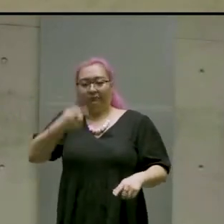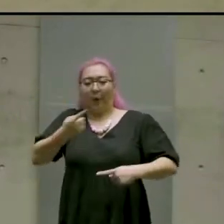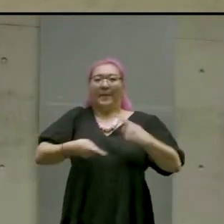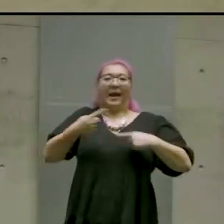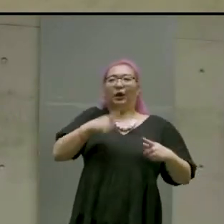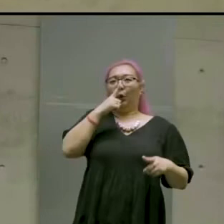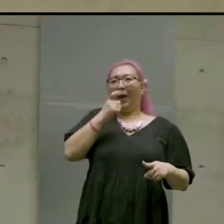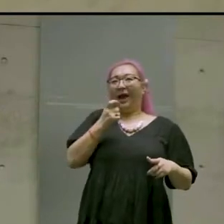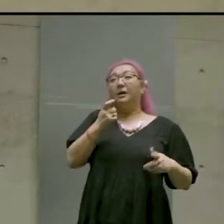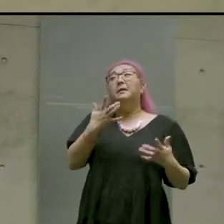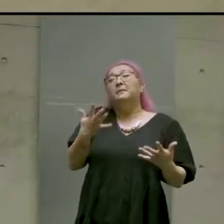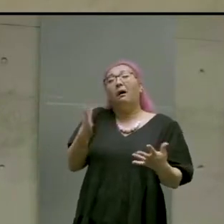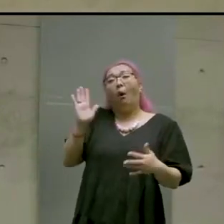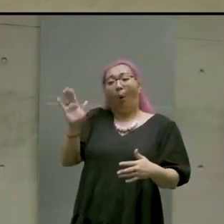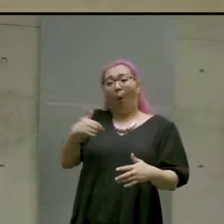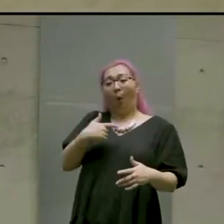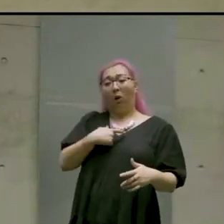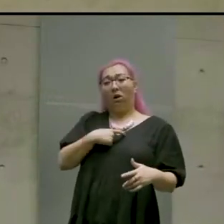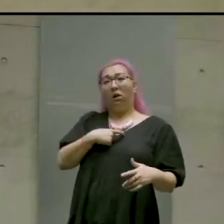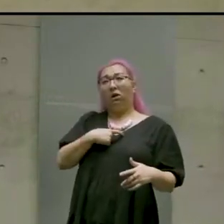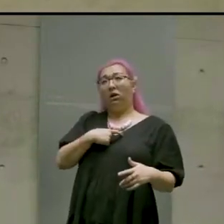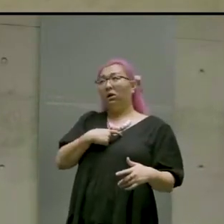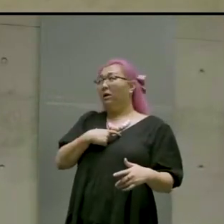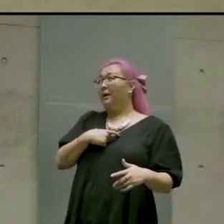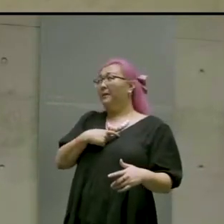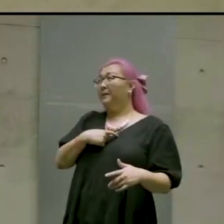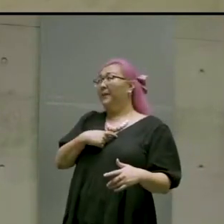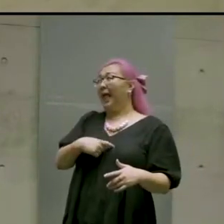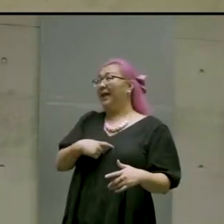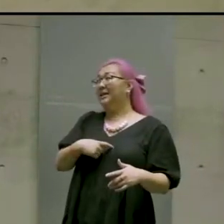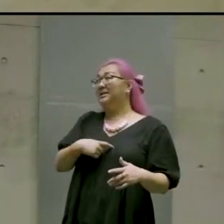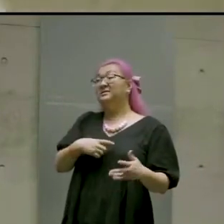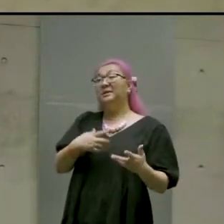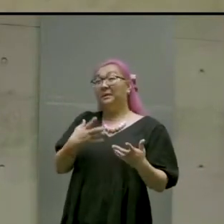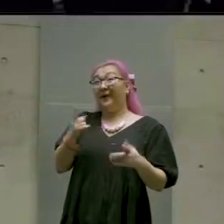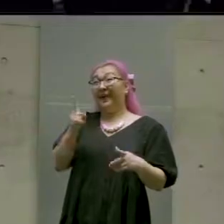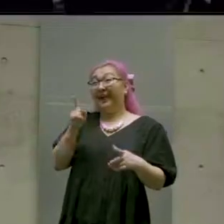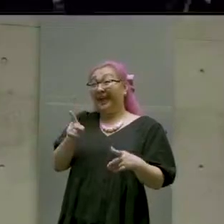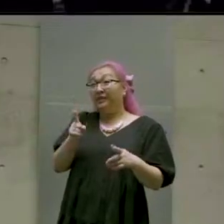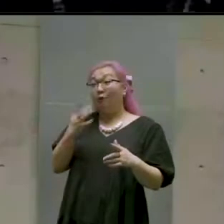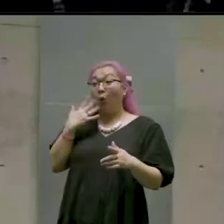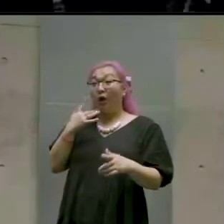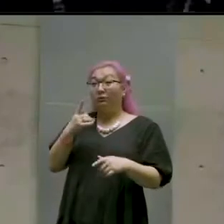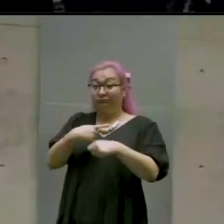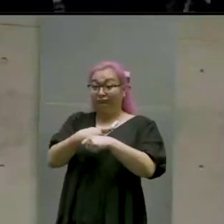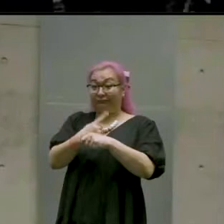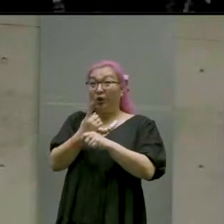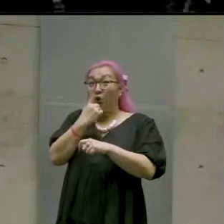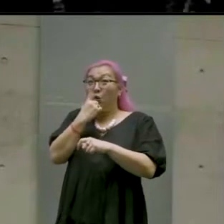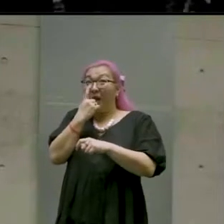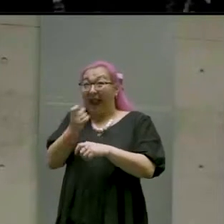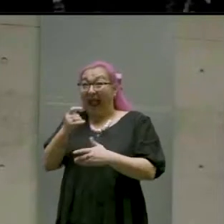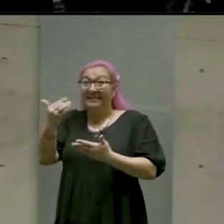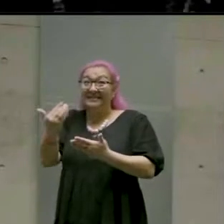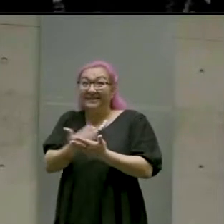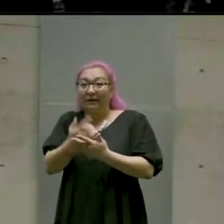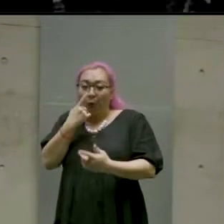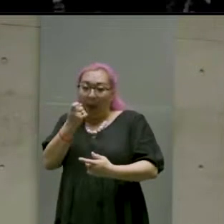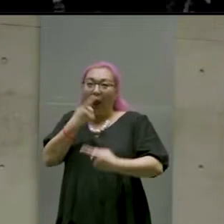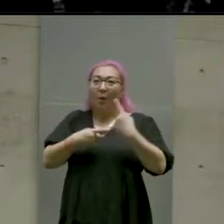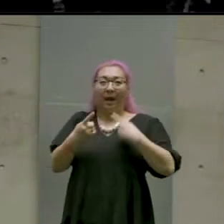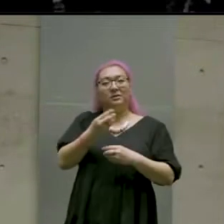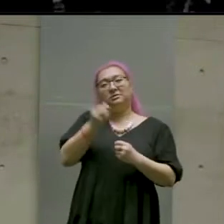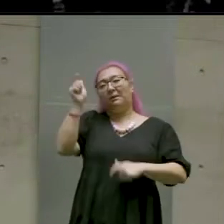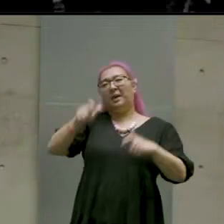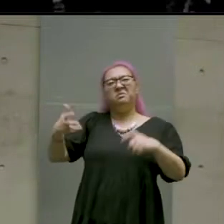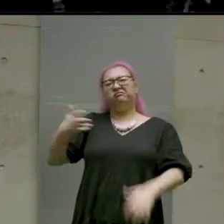these things differently, but the pitchforks come out even when you can save. So I can only imagine that in case of time choices, it would